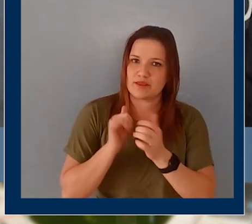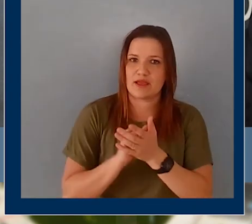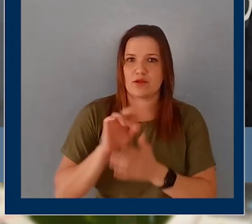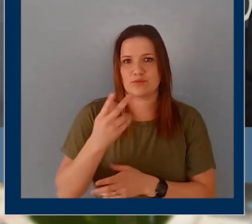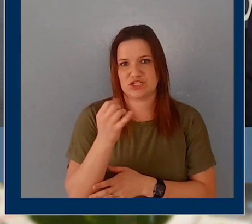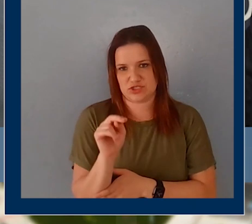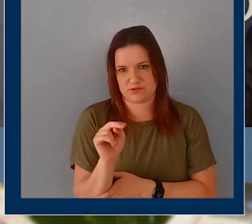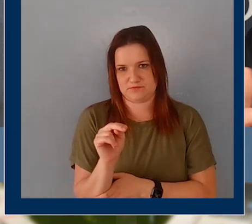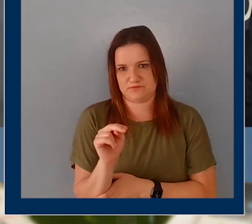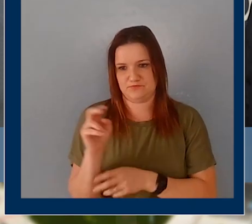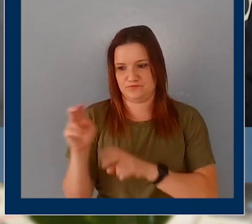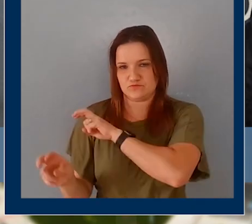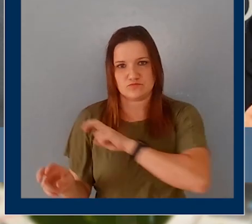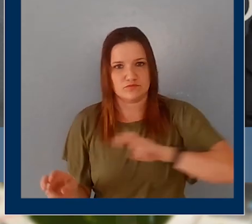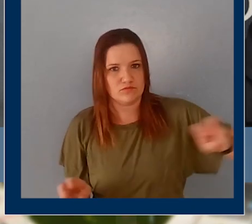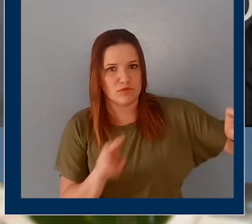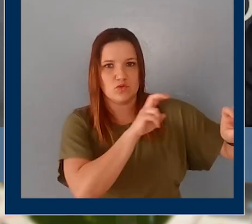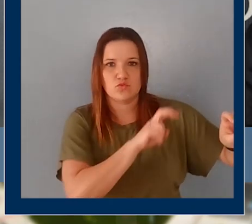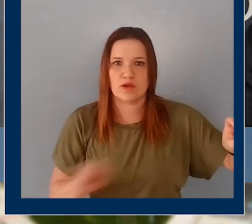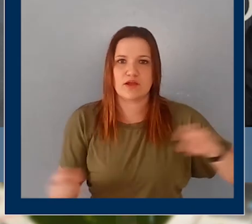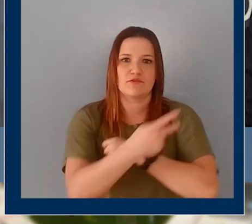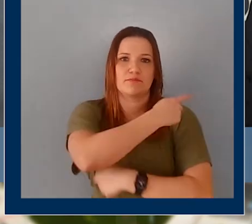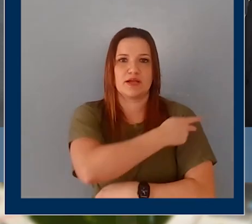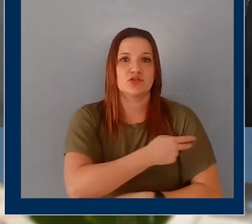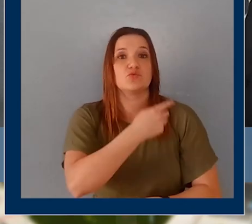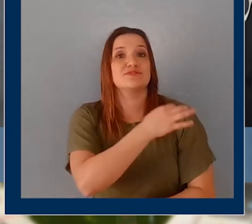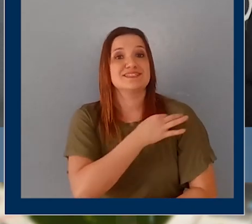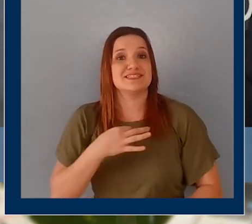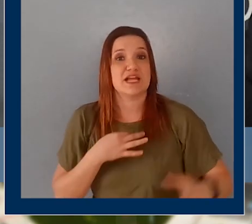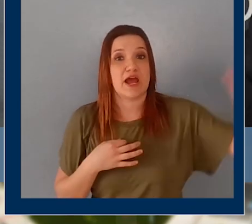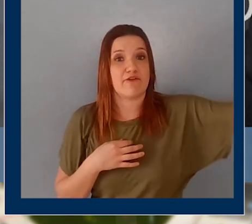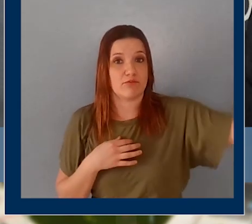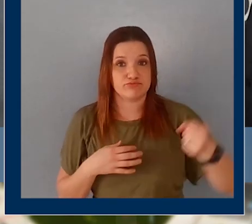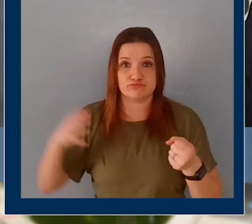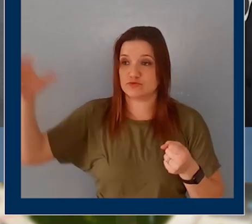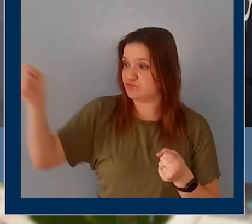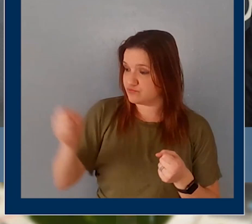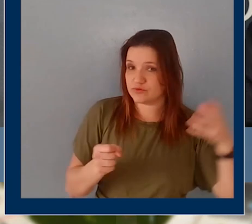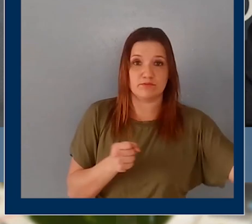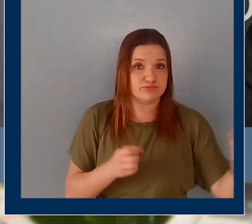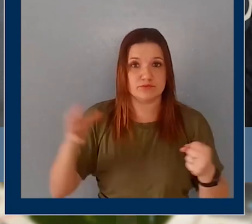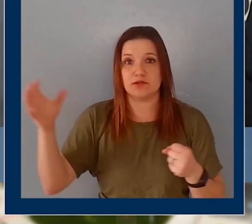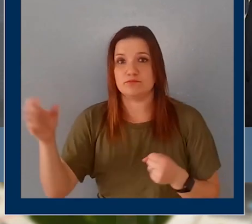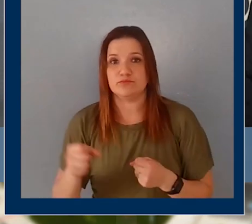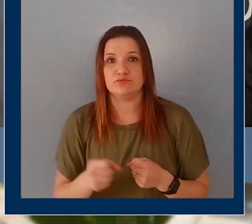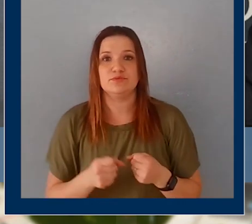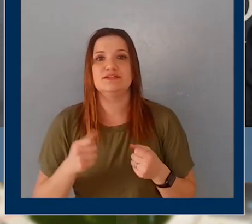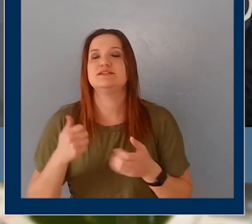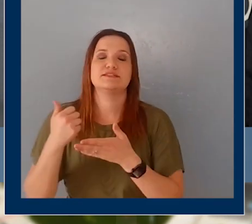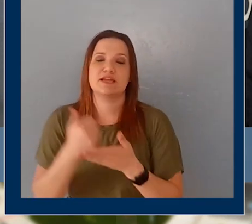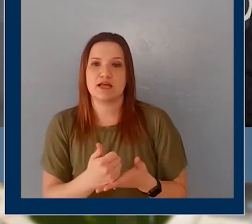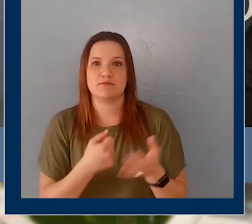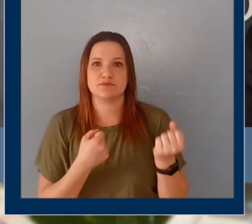higher level of care, Stanford or something, our transfer center will contact Stanford's transfer center directly, and physicians and